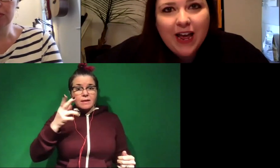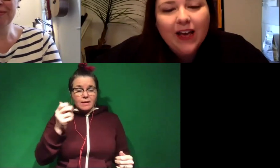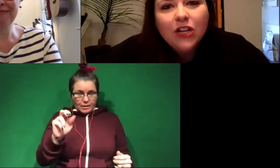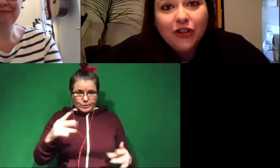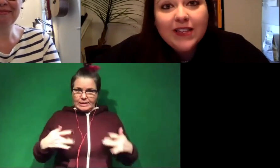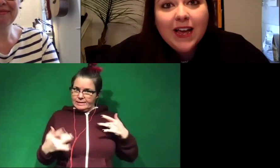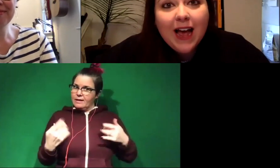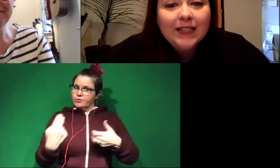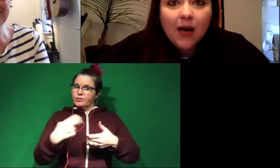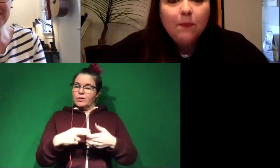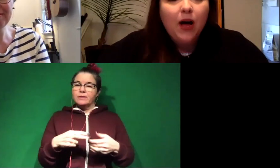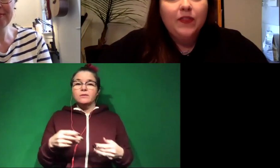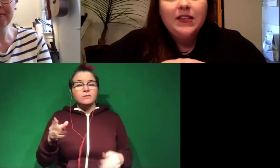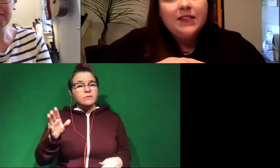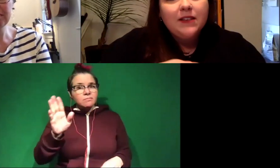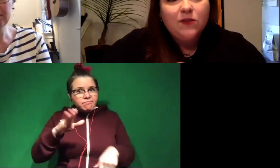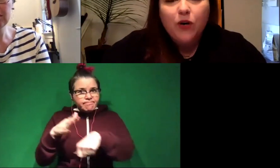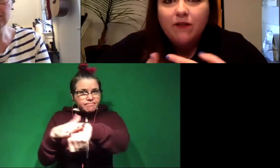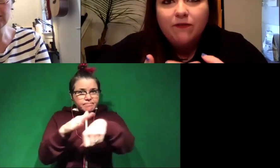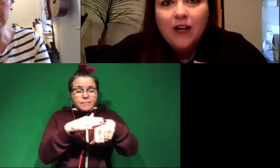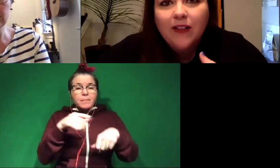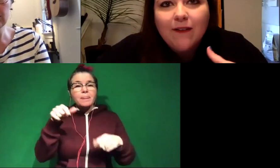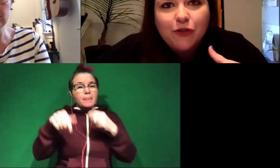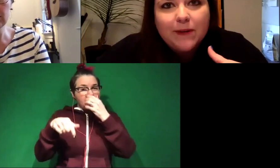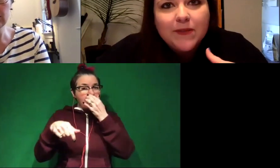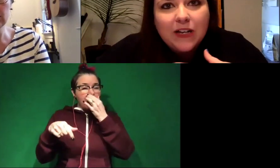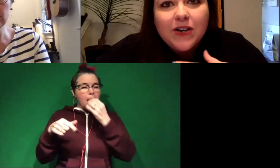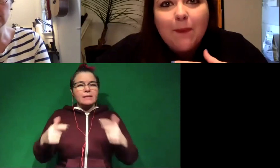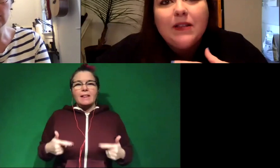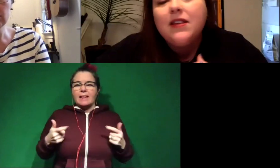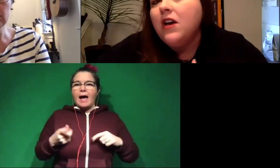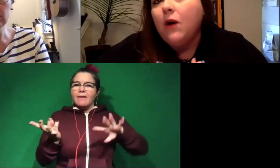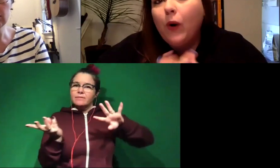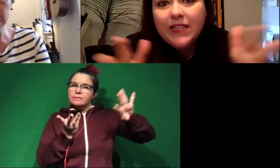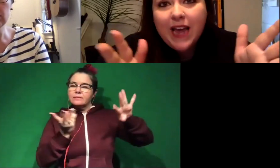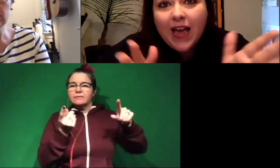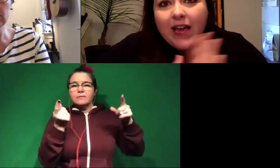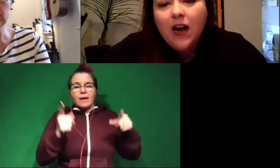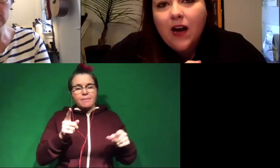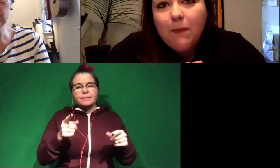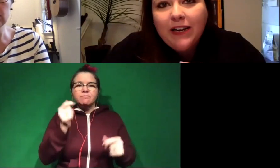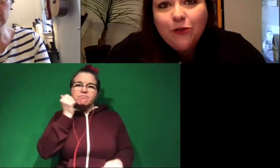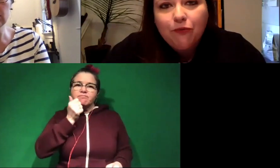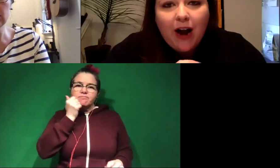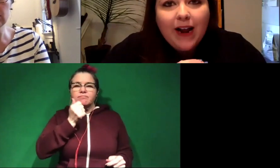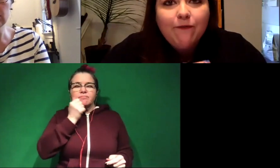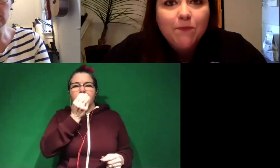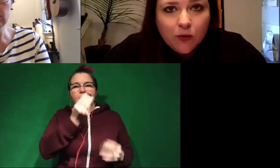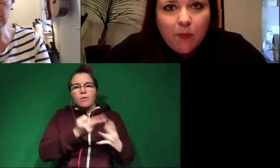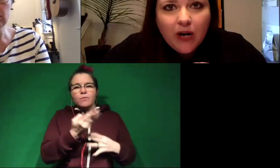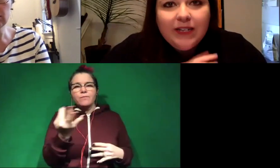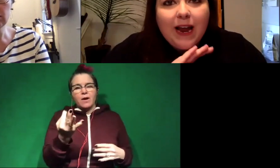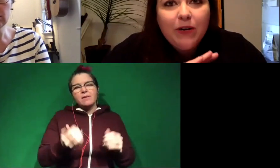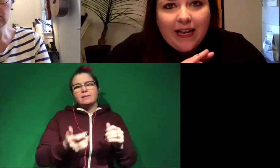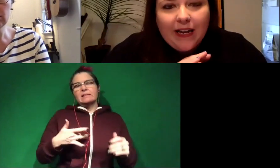her today. Just as a heads up, this sort of live stream session happens once a day, Monday through Friday for the